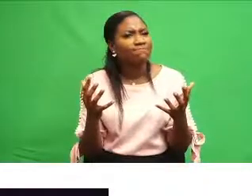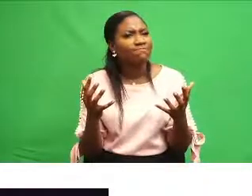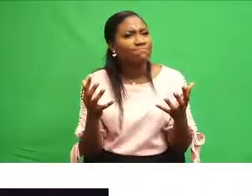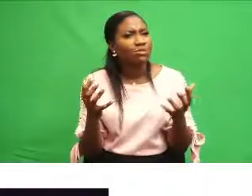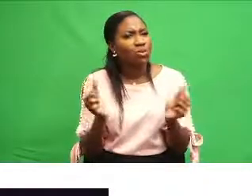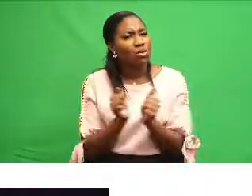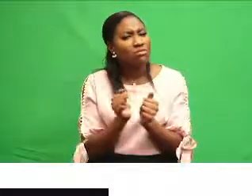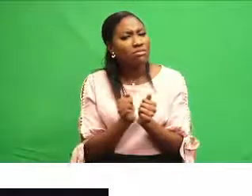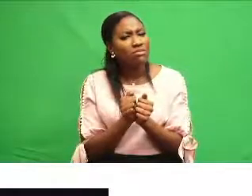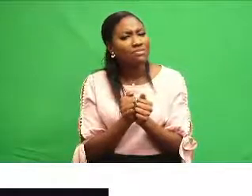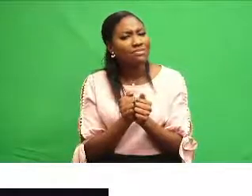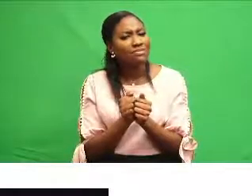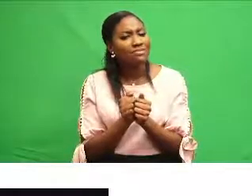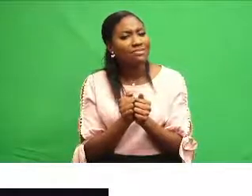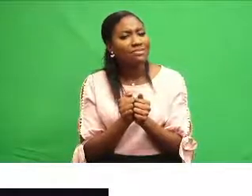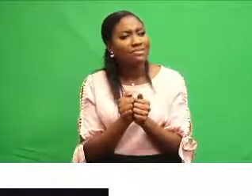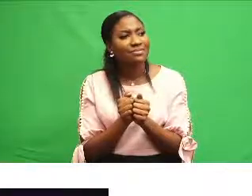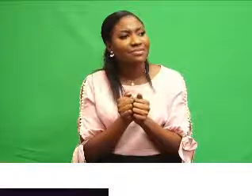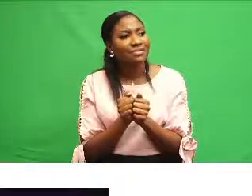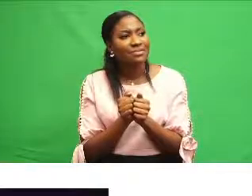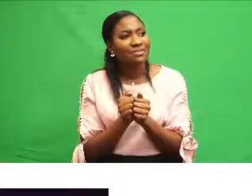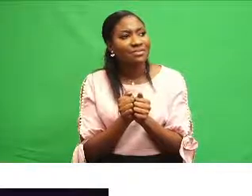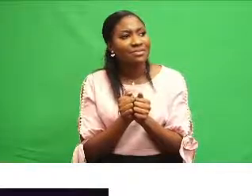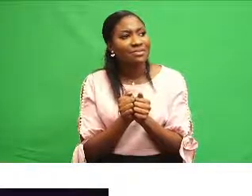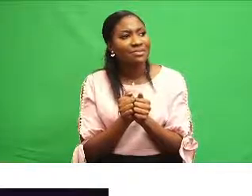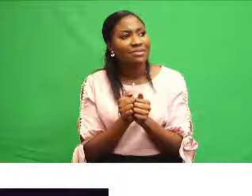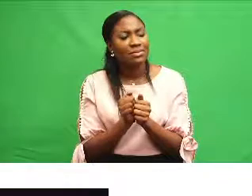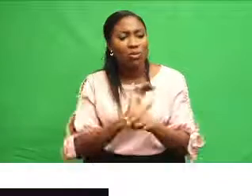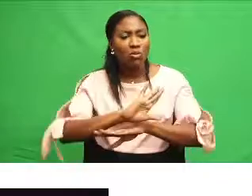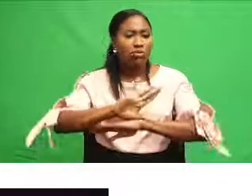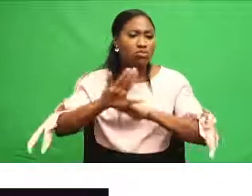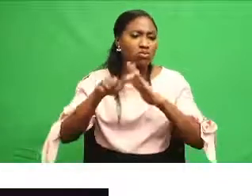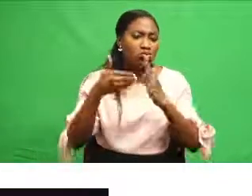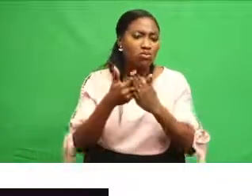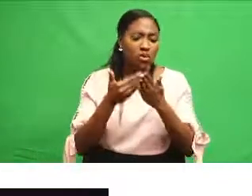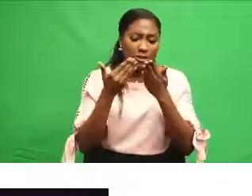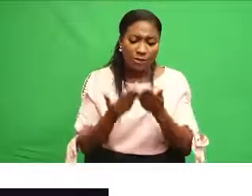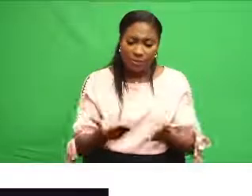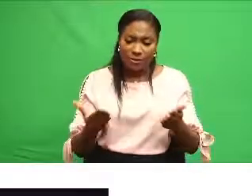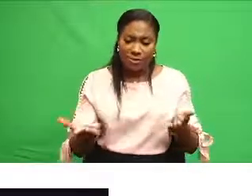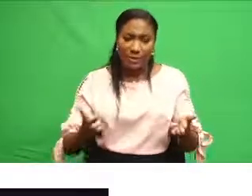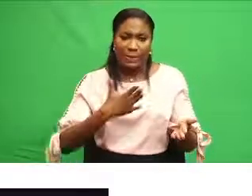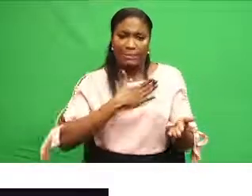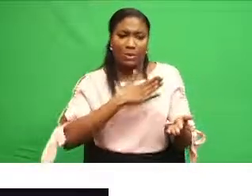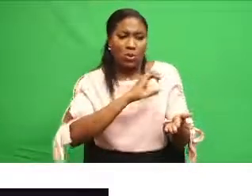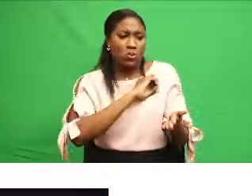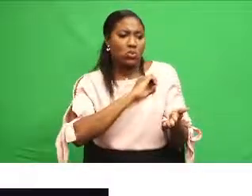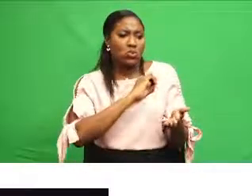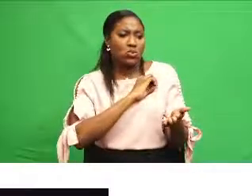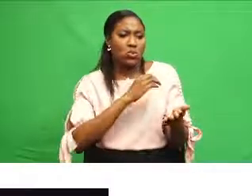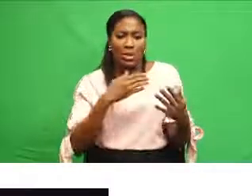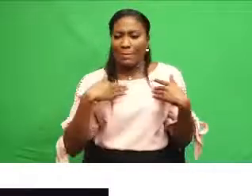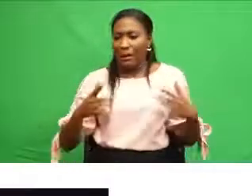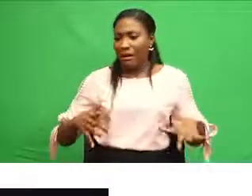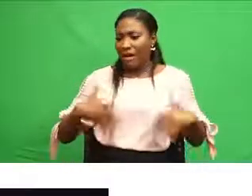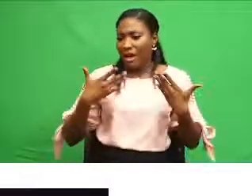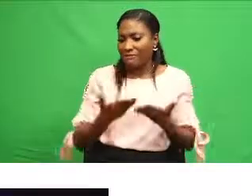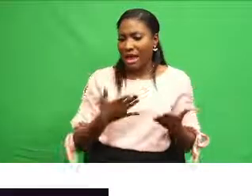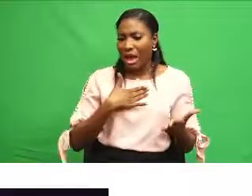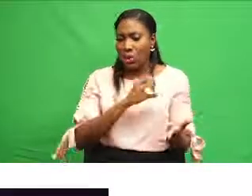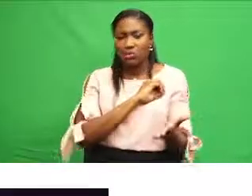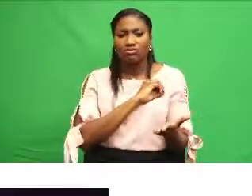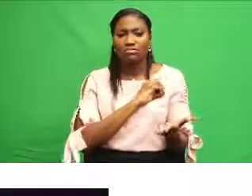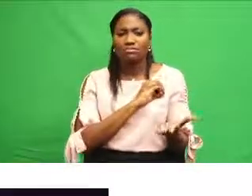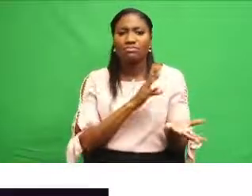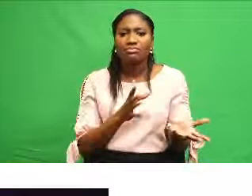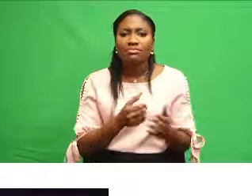so much, as the case may be, of the assets that you have acquired during your lifetime? Do you